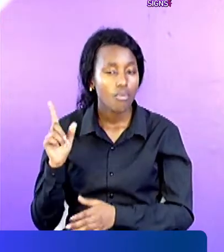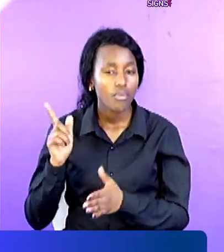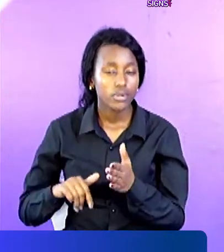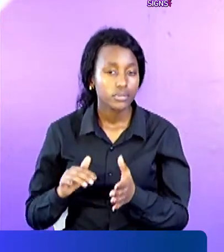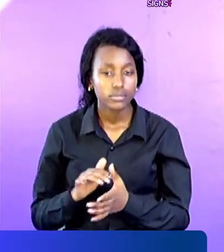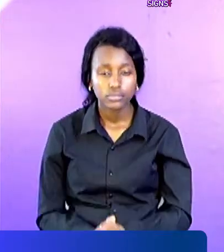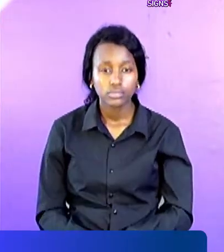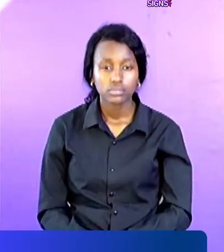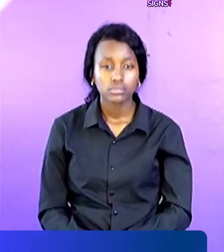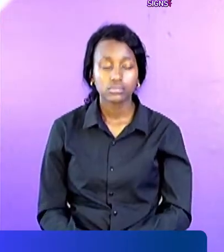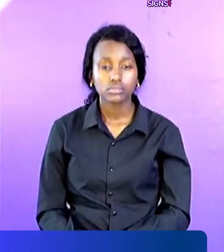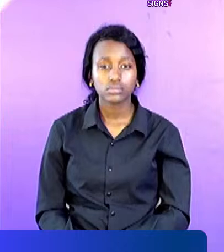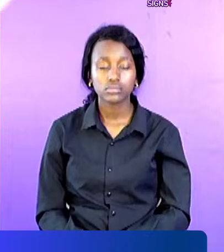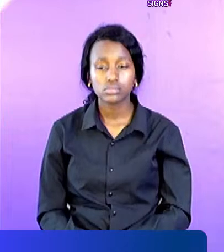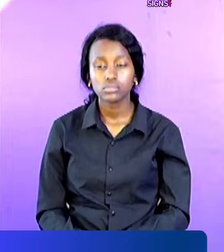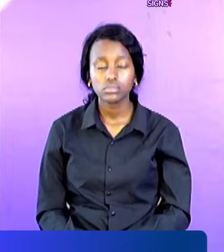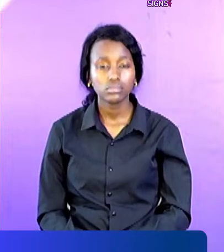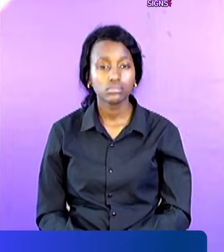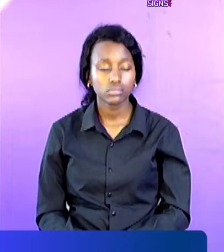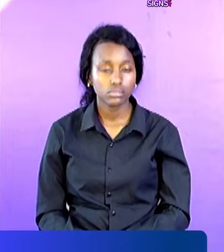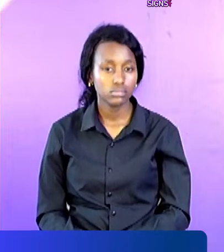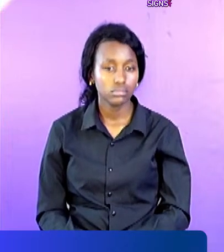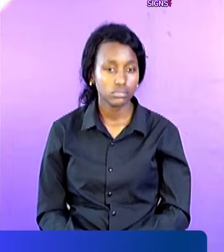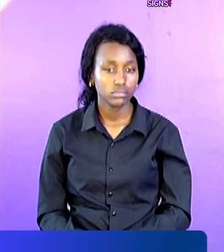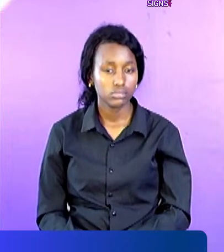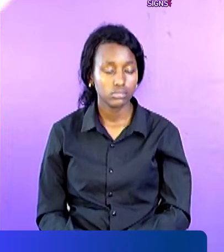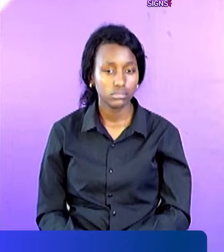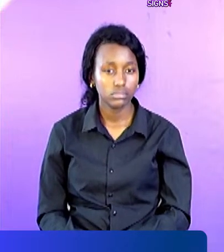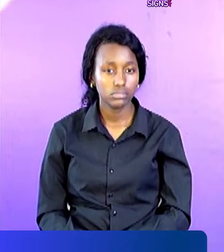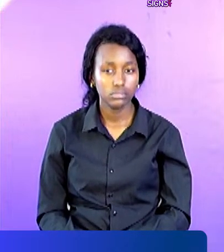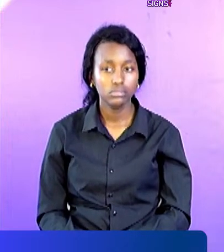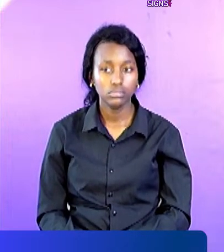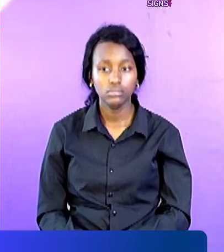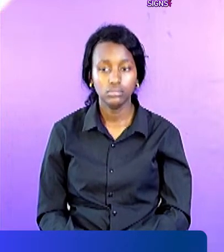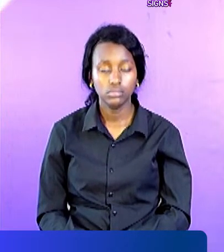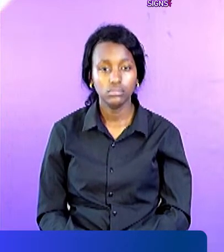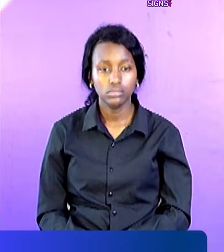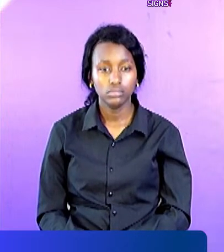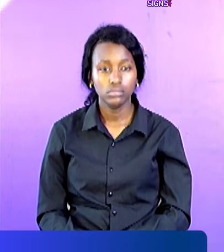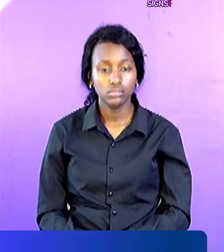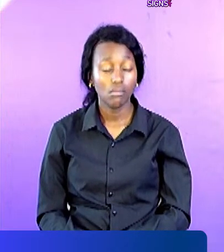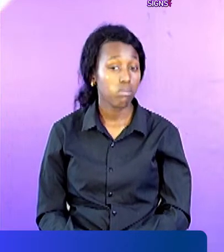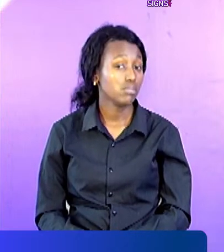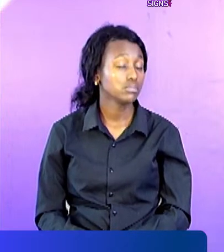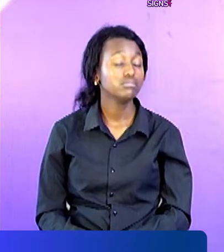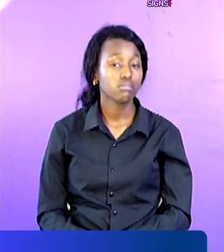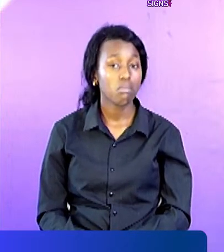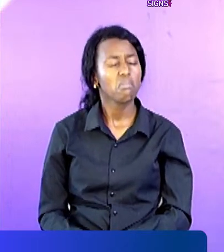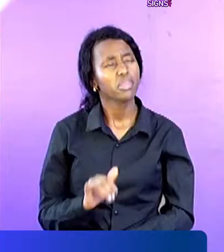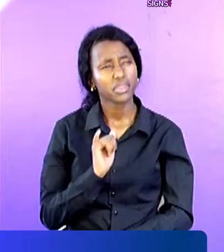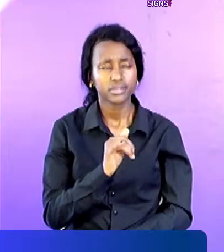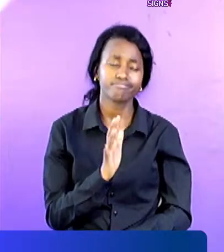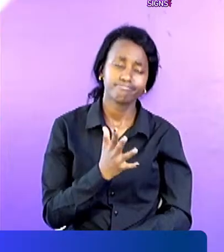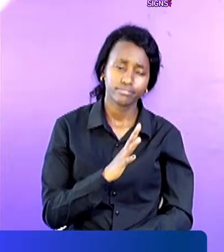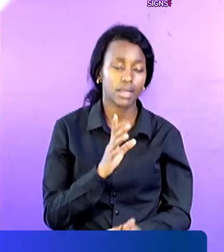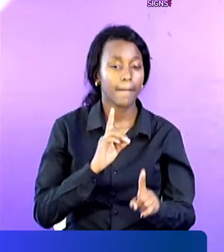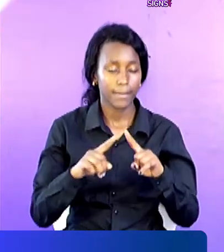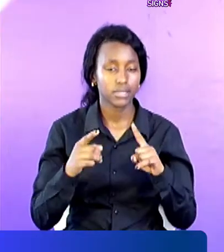that it's something similar. Yes. Though of course we can always work around the numbers.